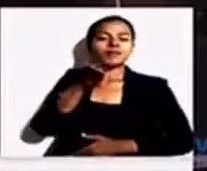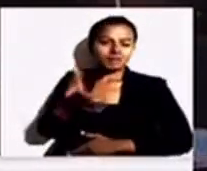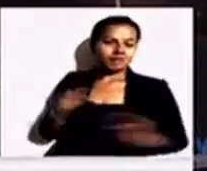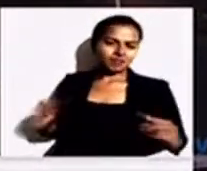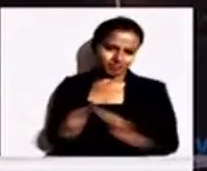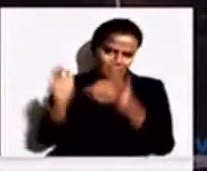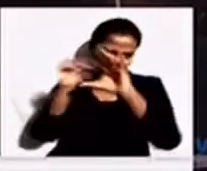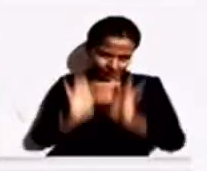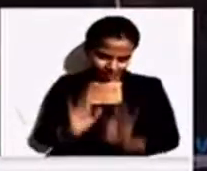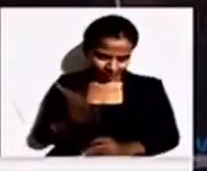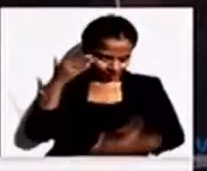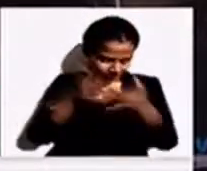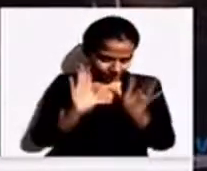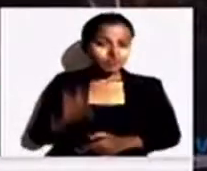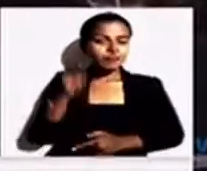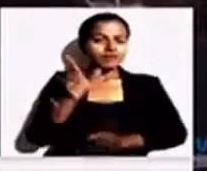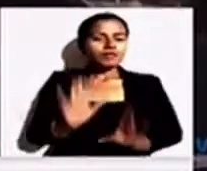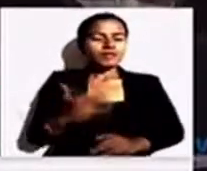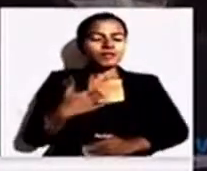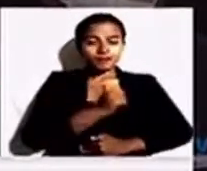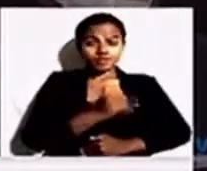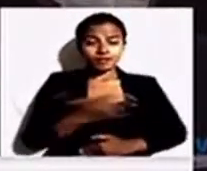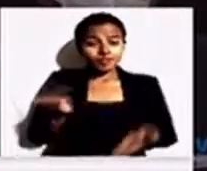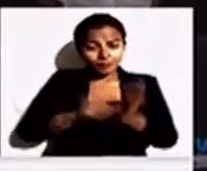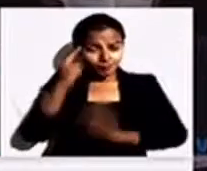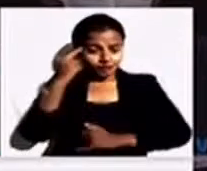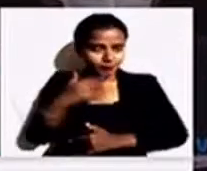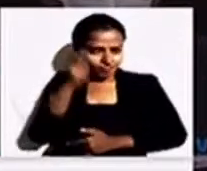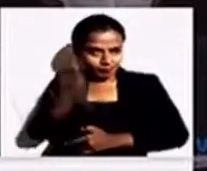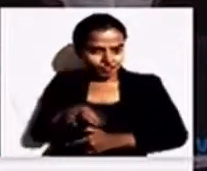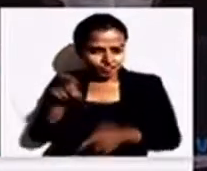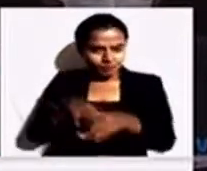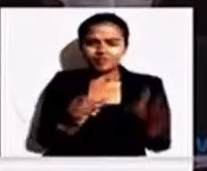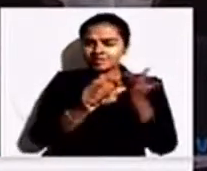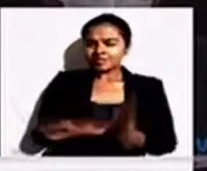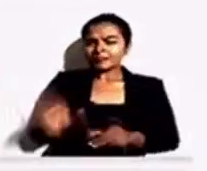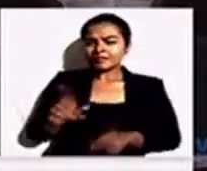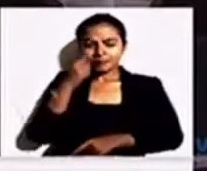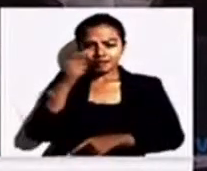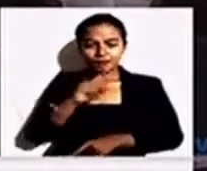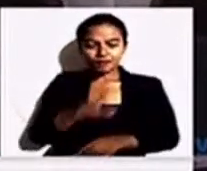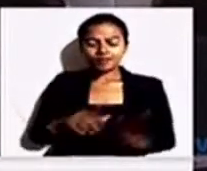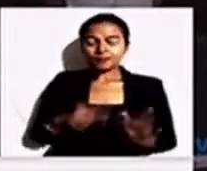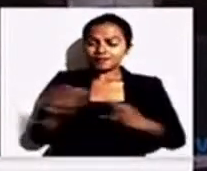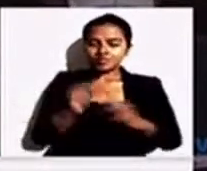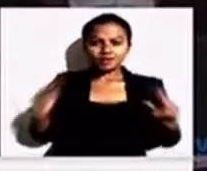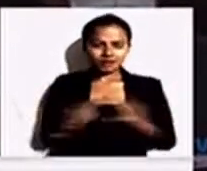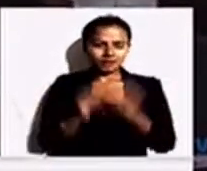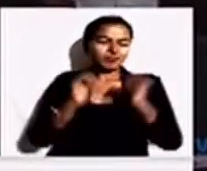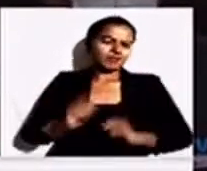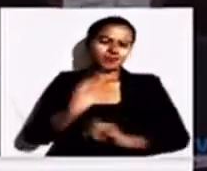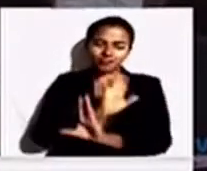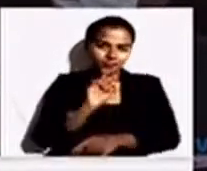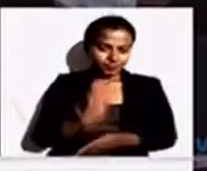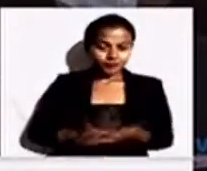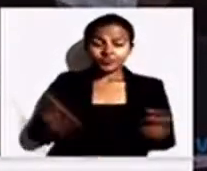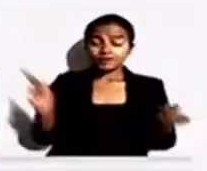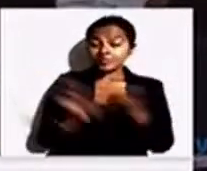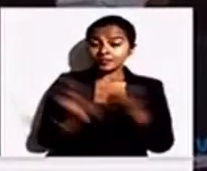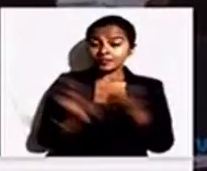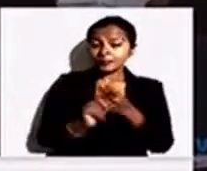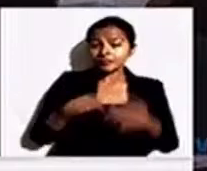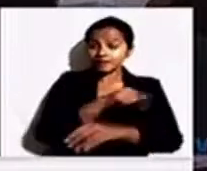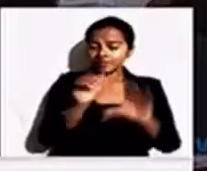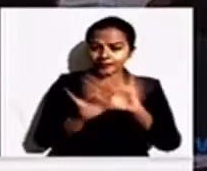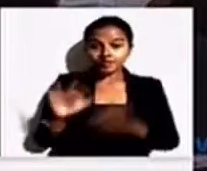Therefore, I wish to remind such individuals to avoid tarnishing the image of parliamentarians. During the war, some military officers avoided going to the